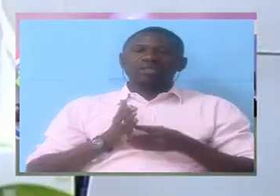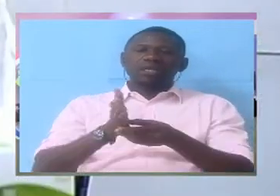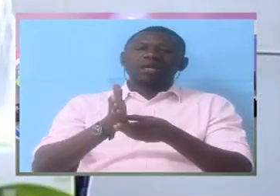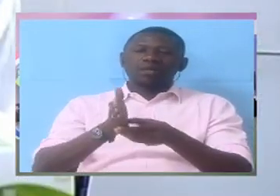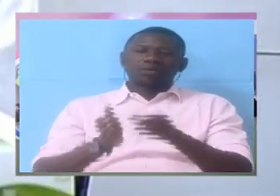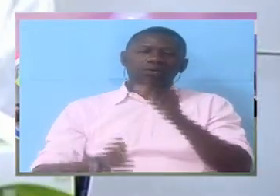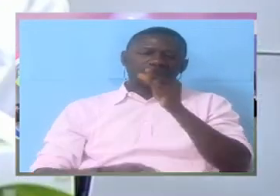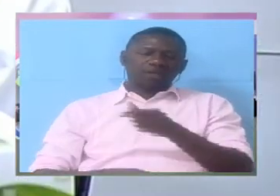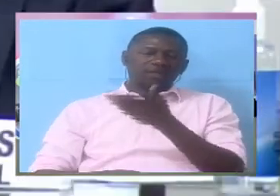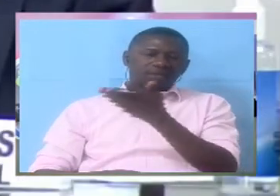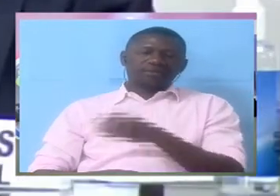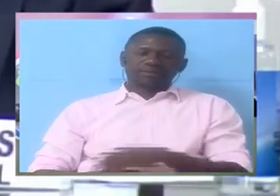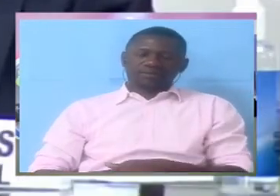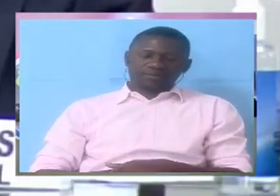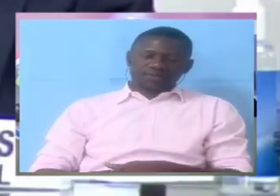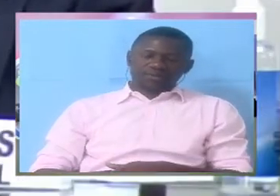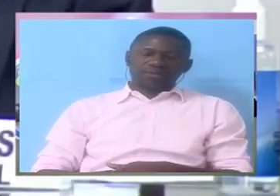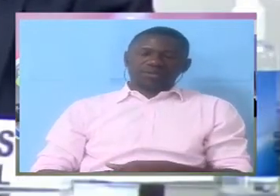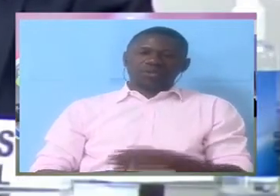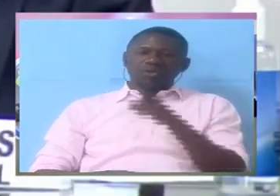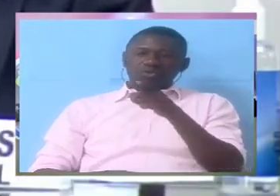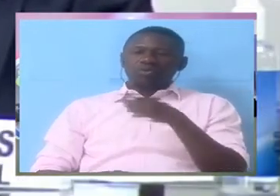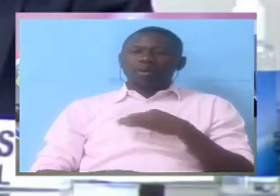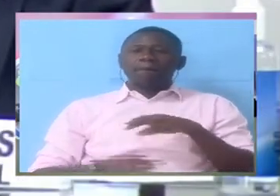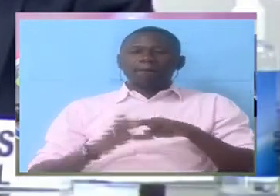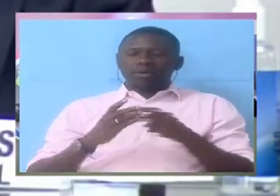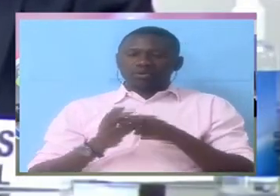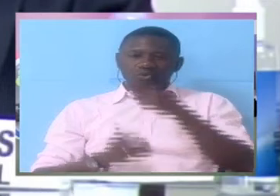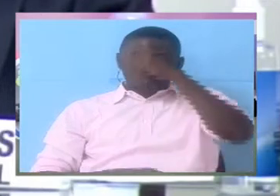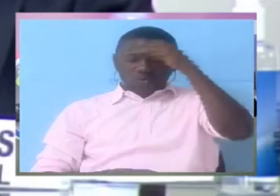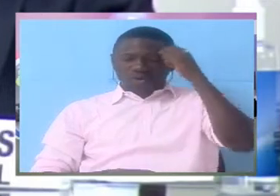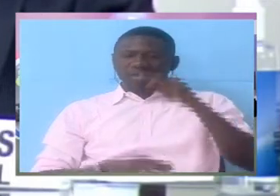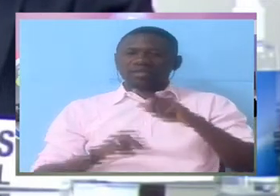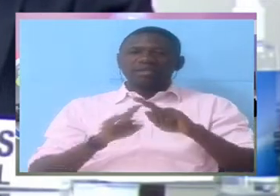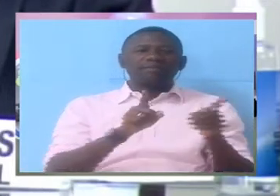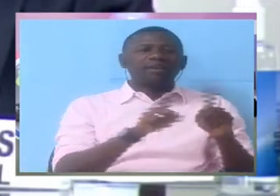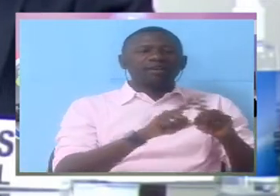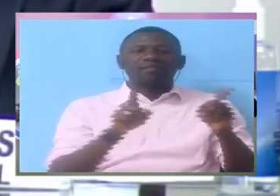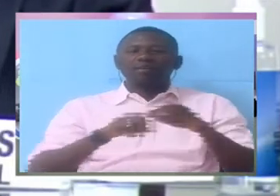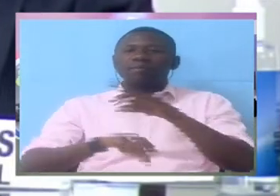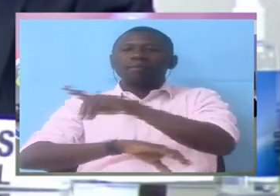You have worked in several places. Doko ke dingira jamal ledo. In